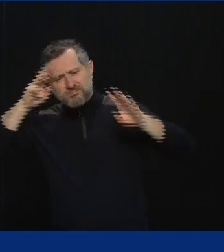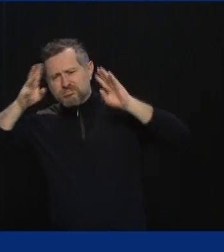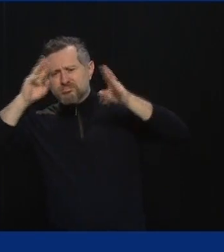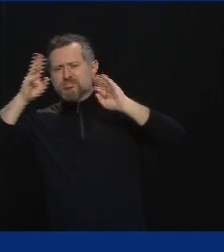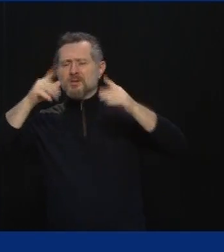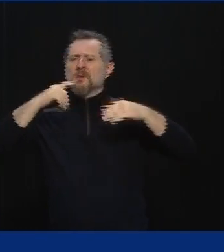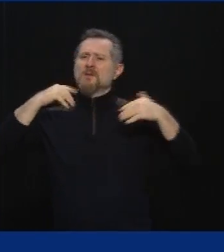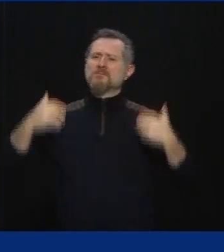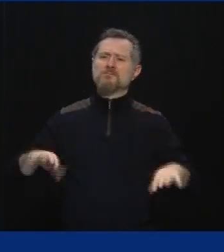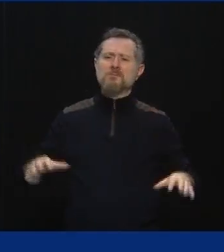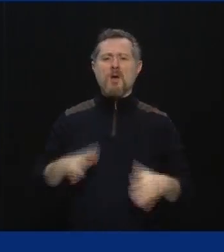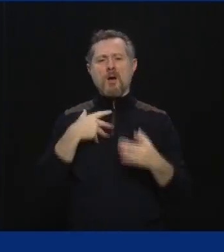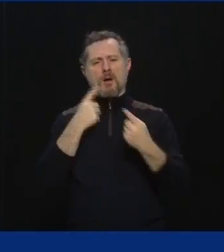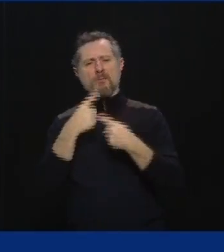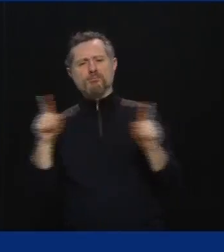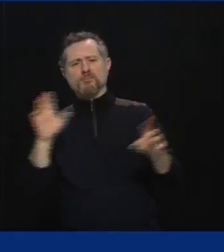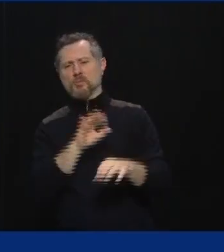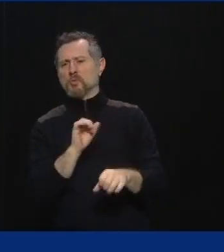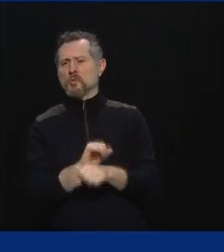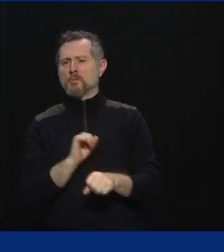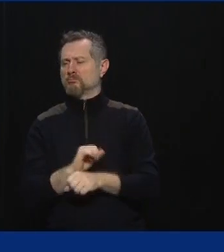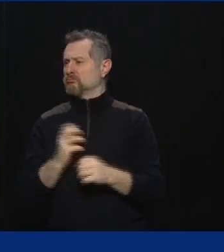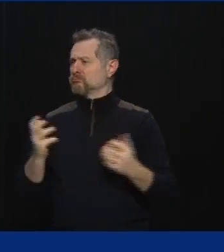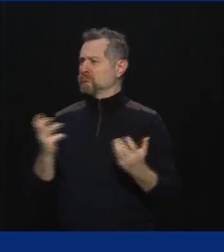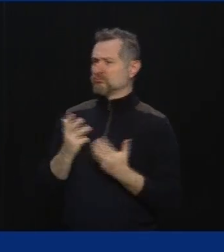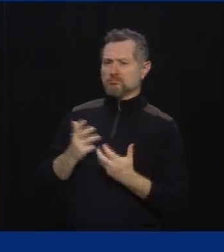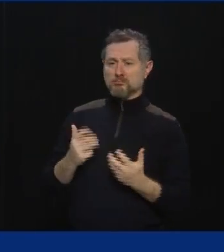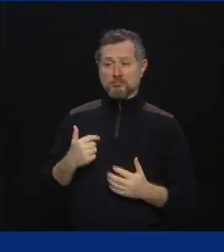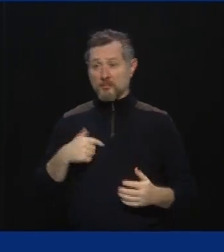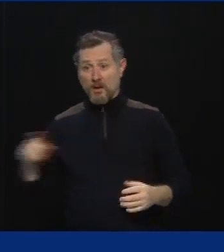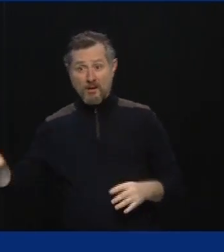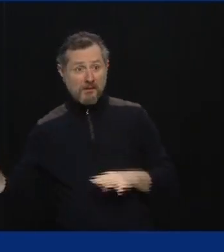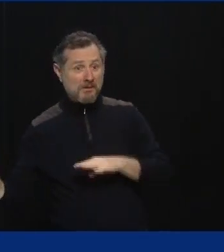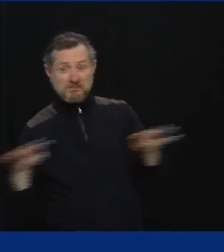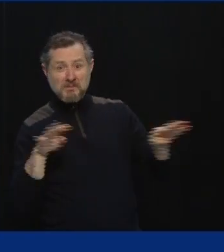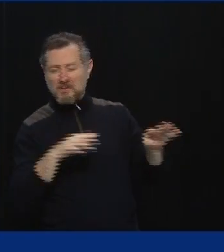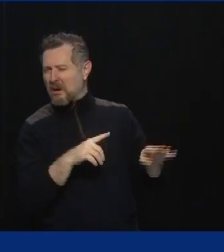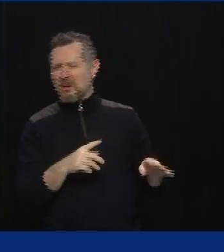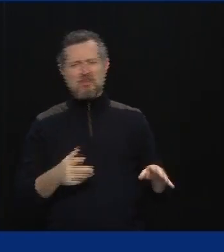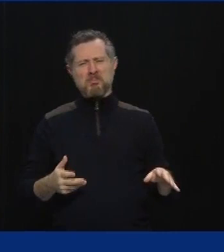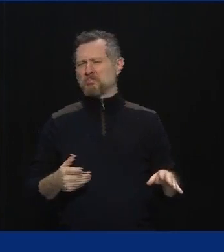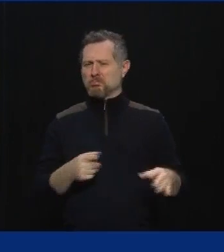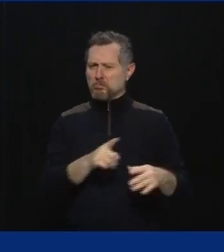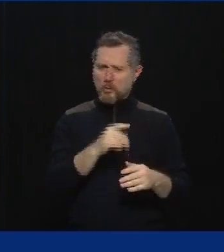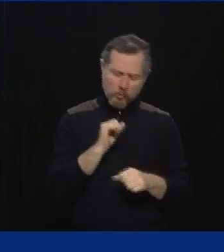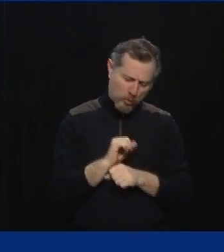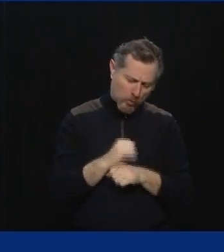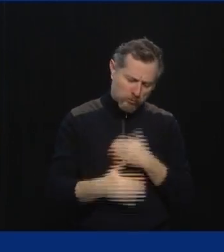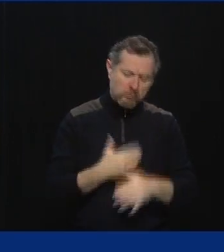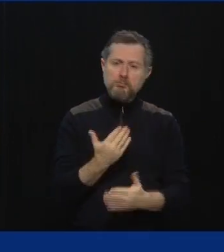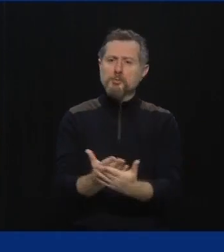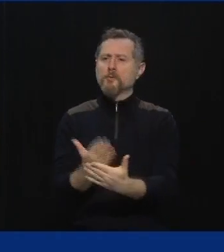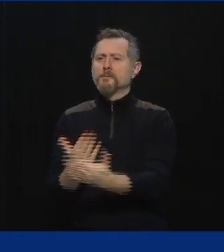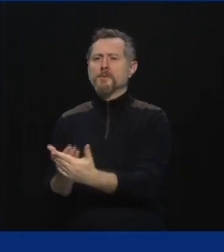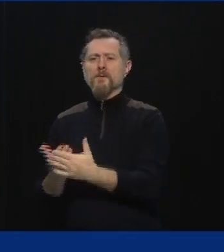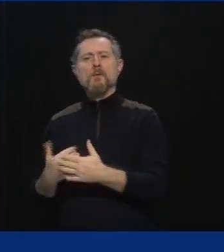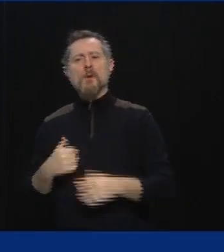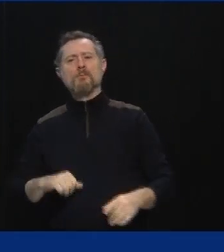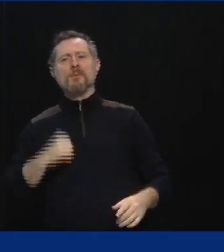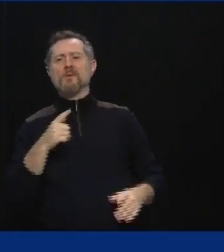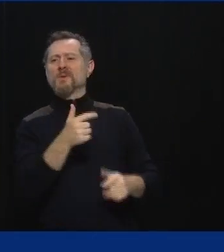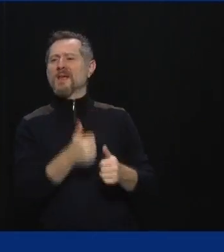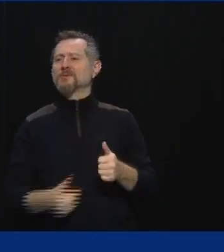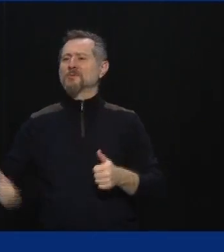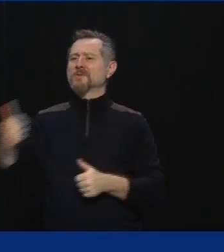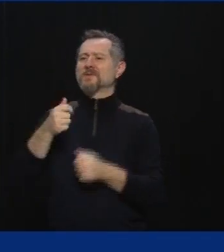done without a lot of drama. And we work very, very closely together. And I'm so proud that he is the executive director of the Port Authority.